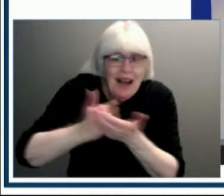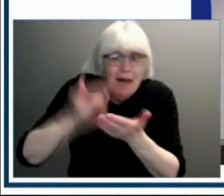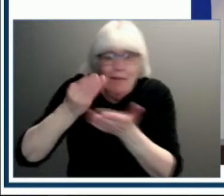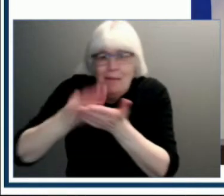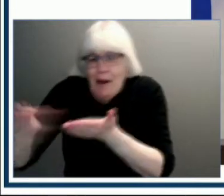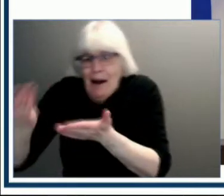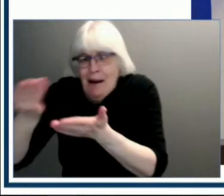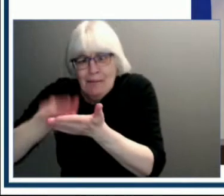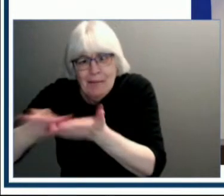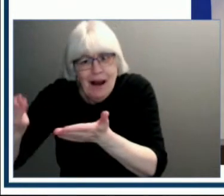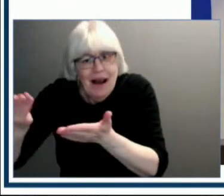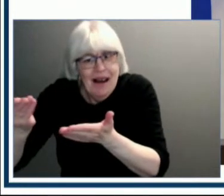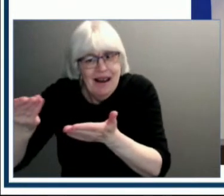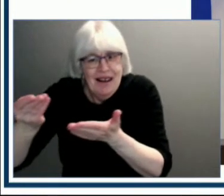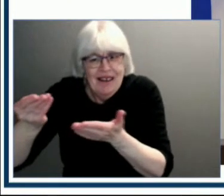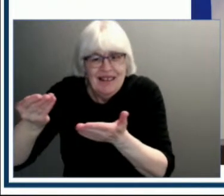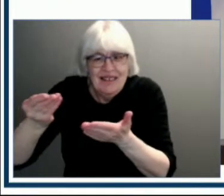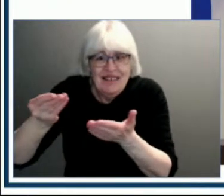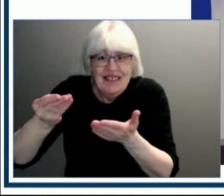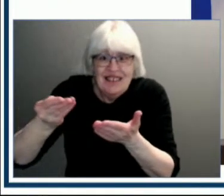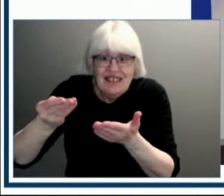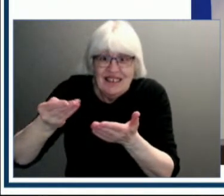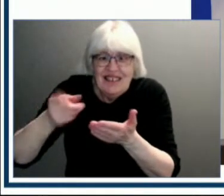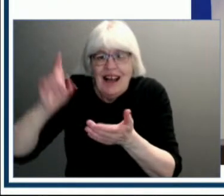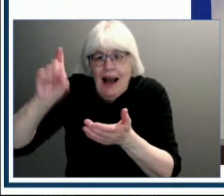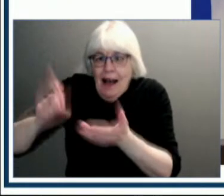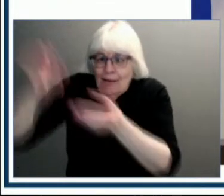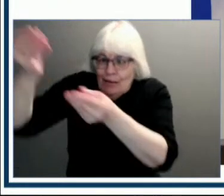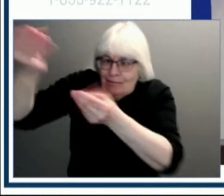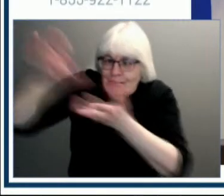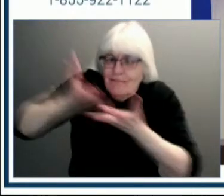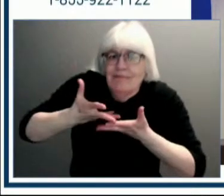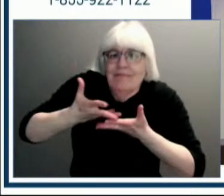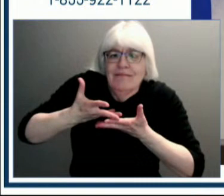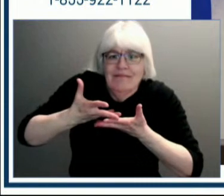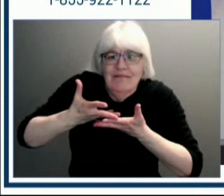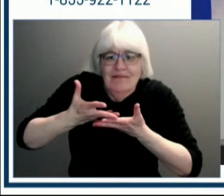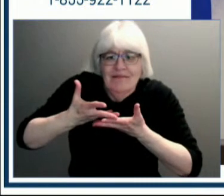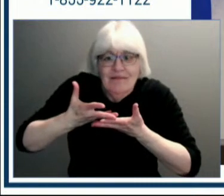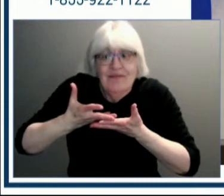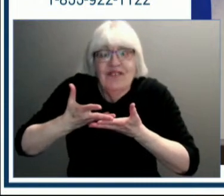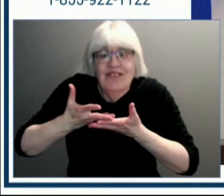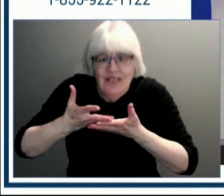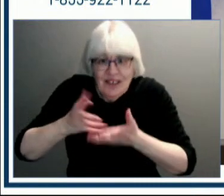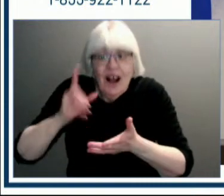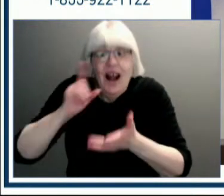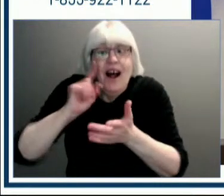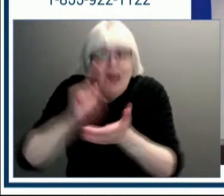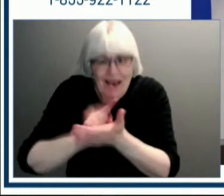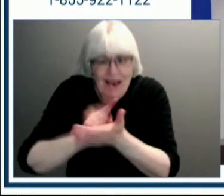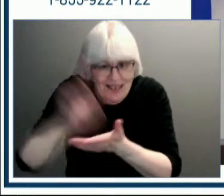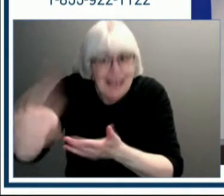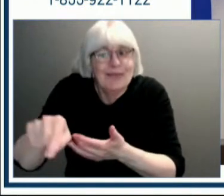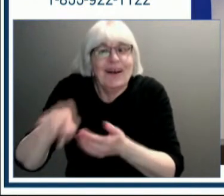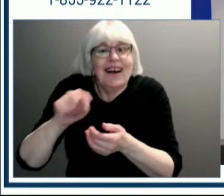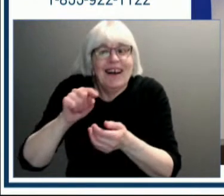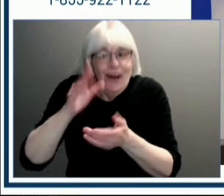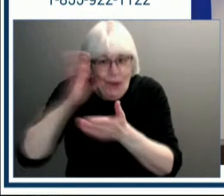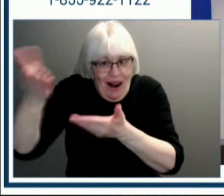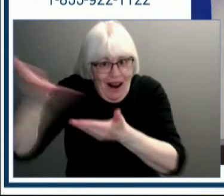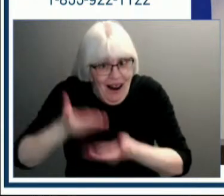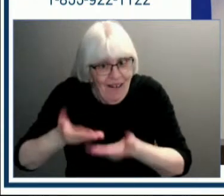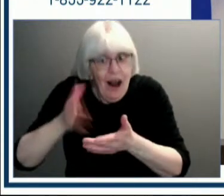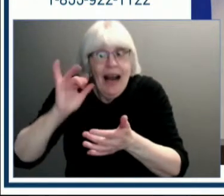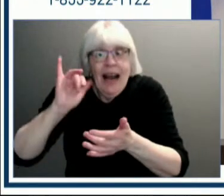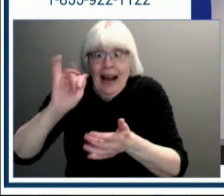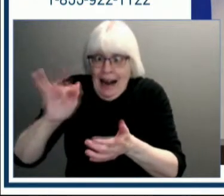told from the supplier that they can be delivered within a week, and once they're delivered here, we can get them to the schools and get them into the classrooms. And we're